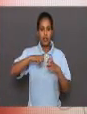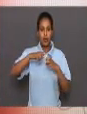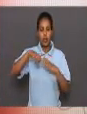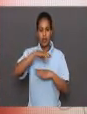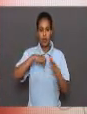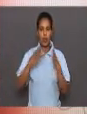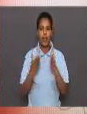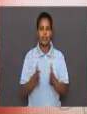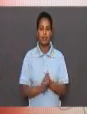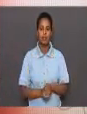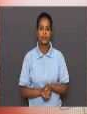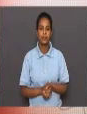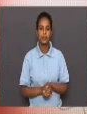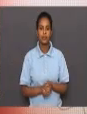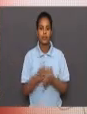an electrolyte.